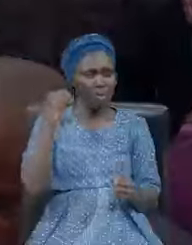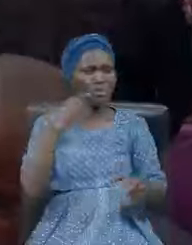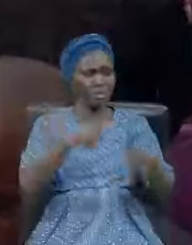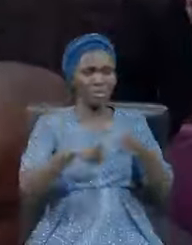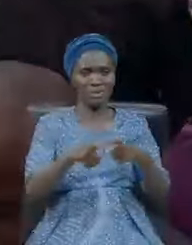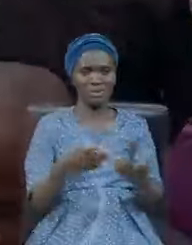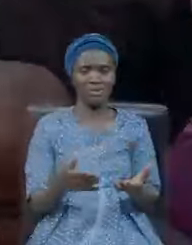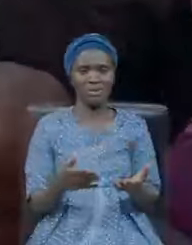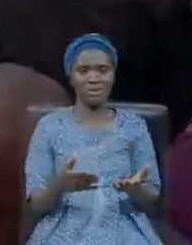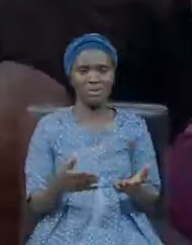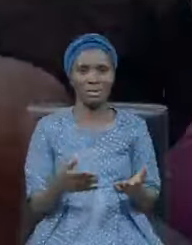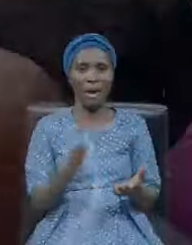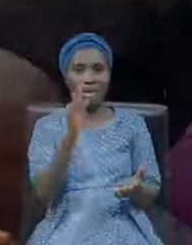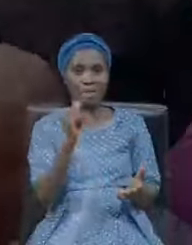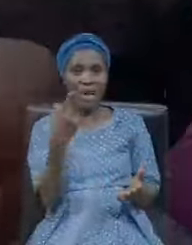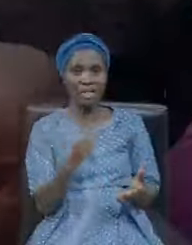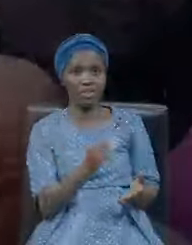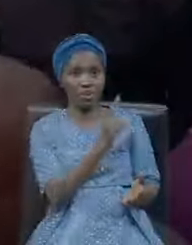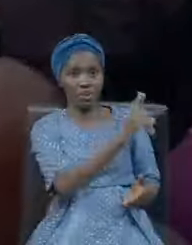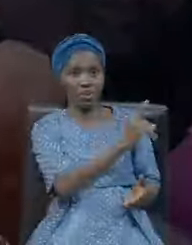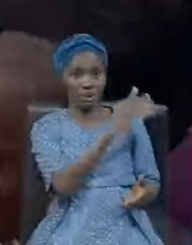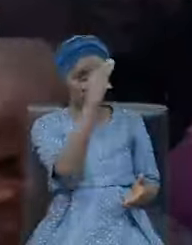was born of the flesh.